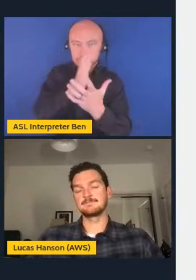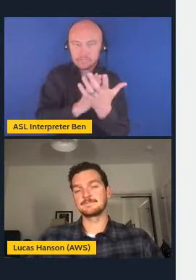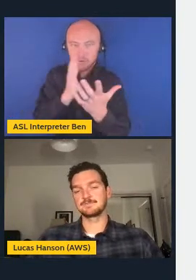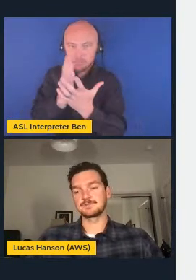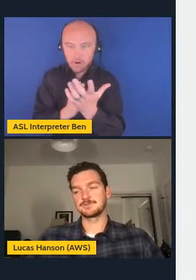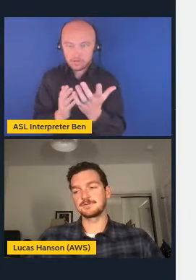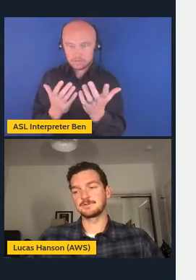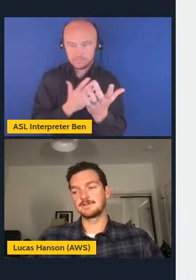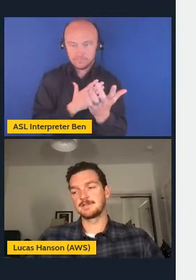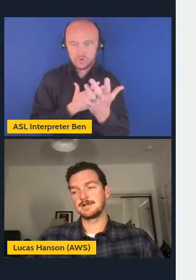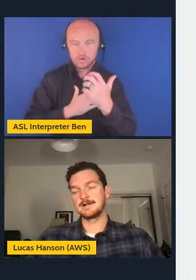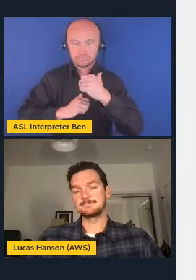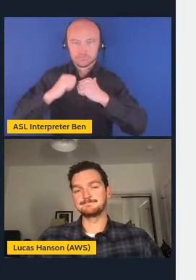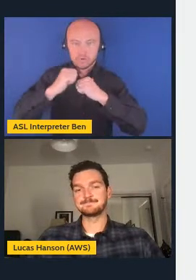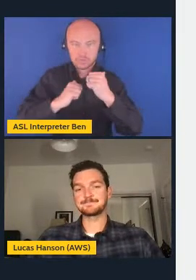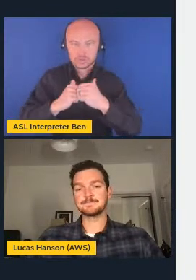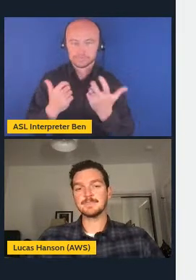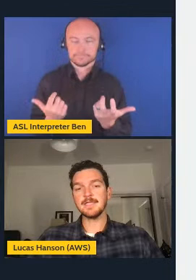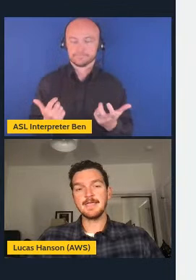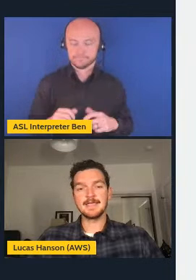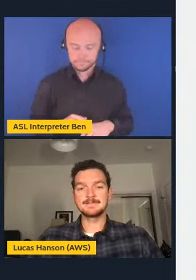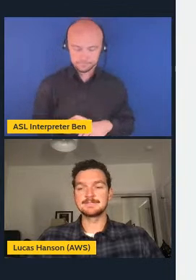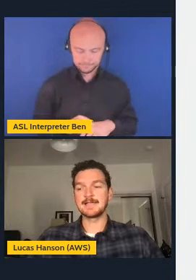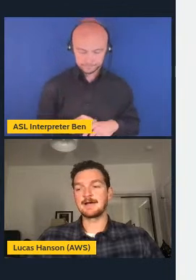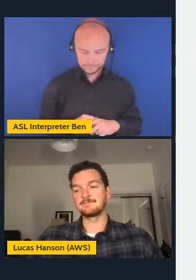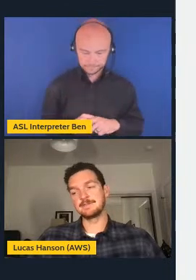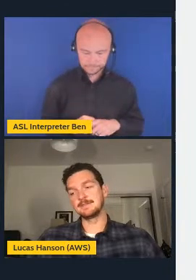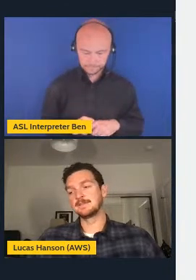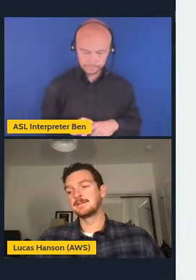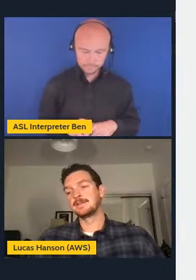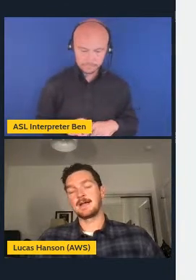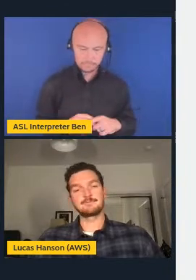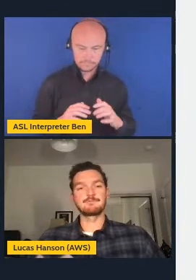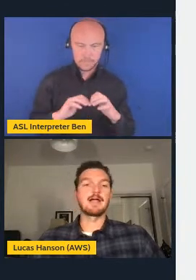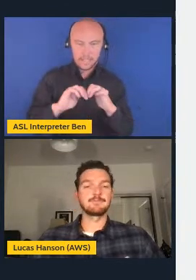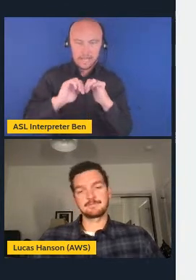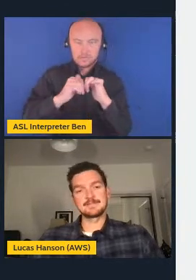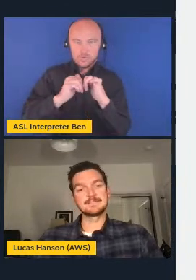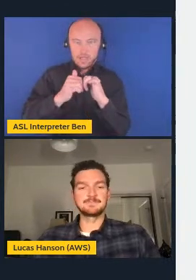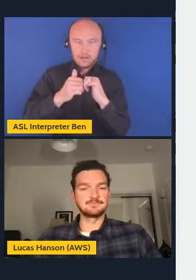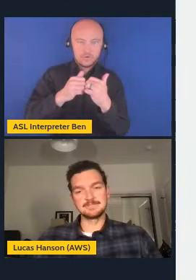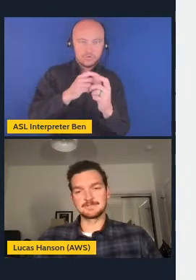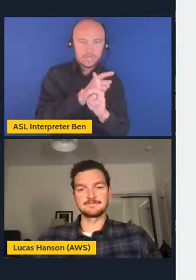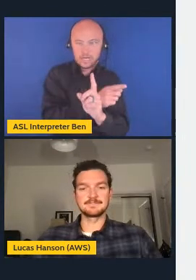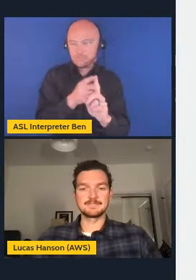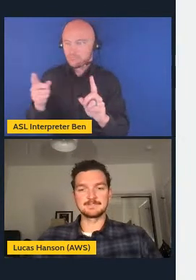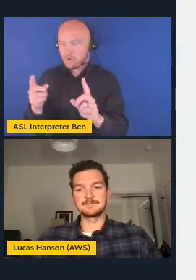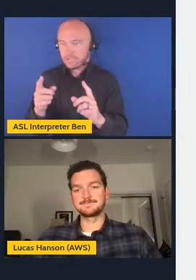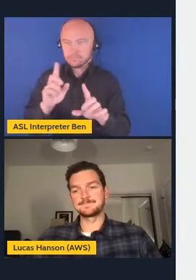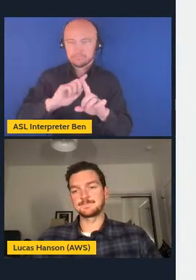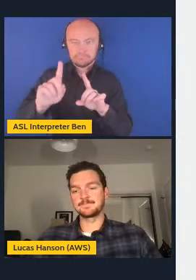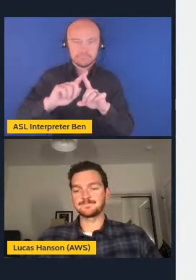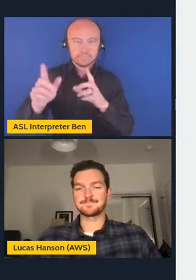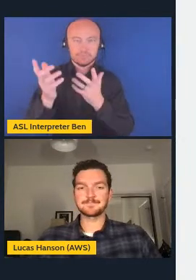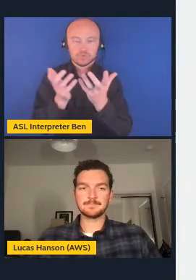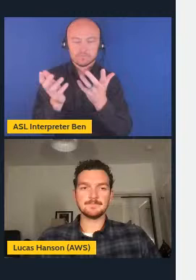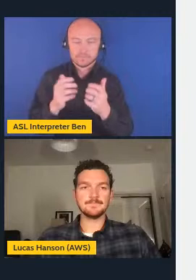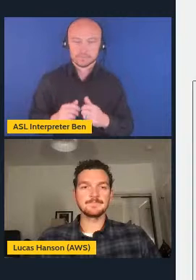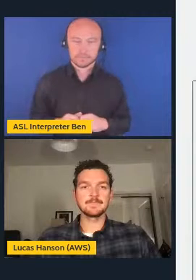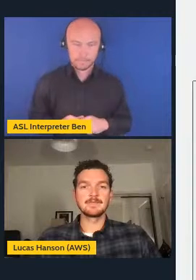our infrastructure, and how do we route things between services?